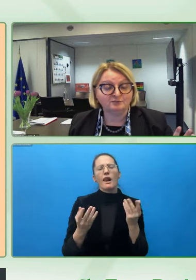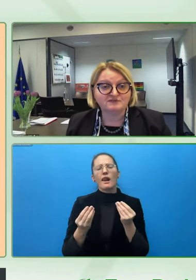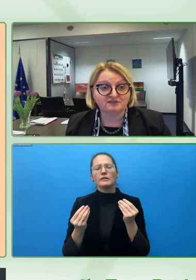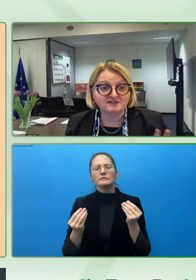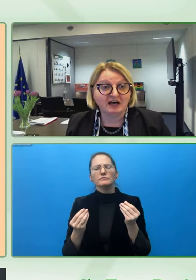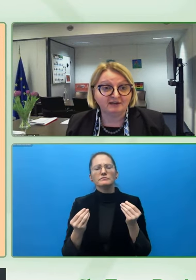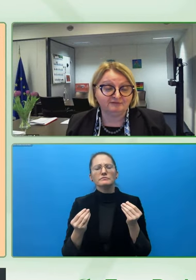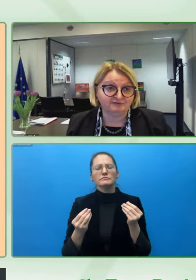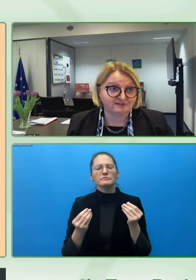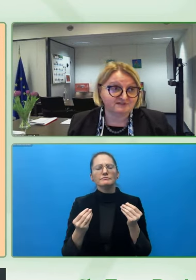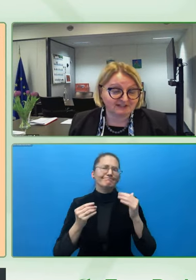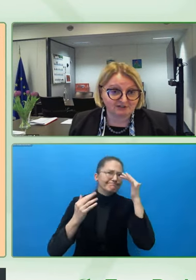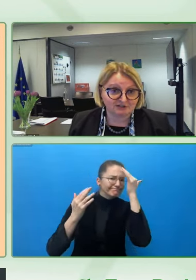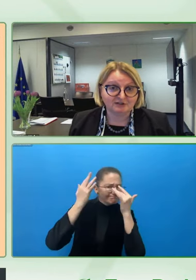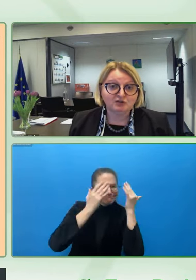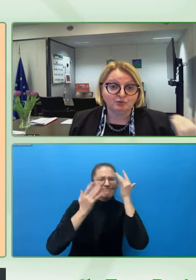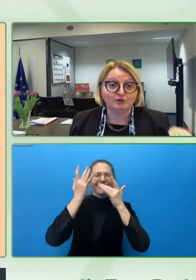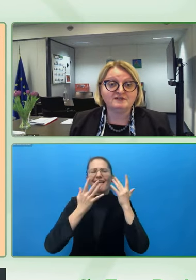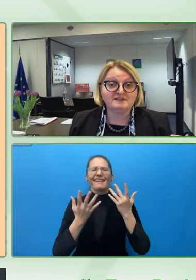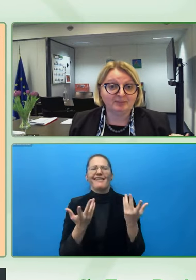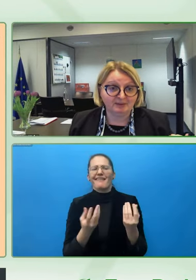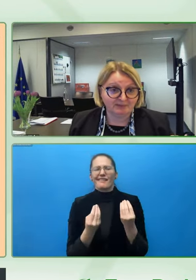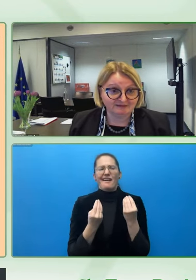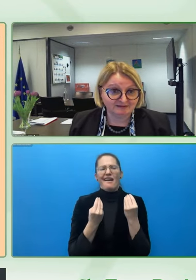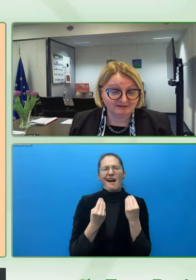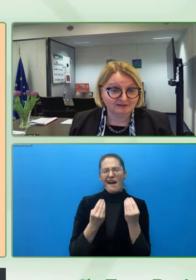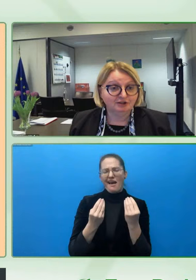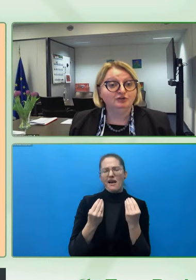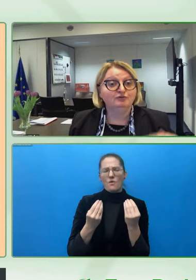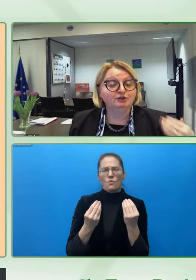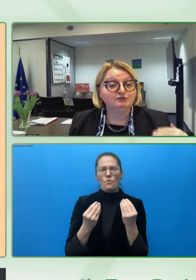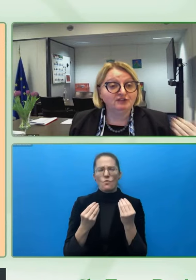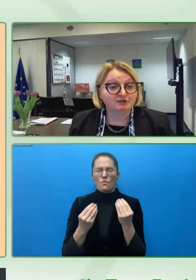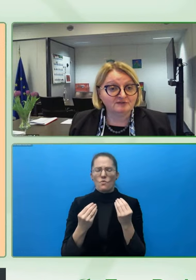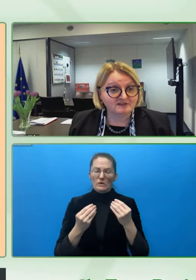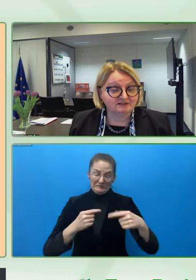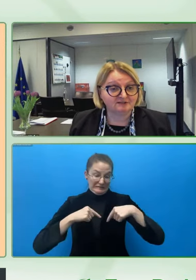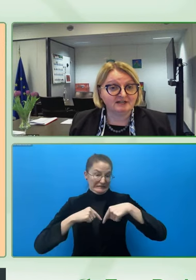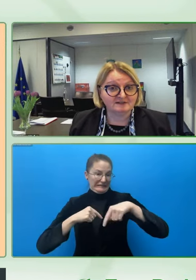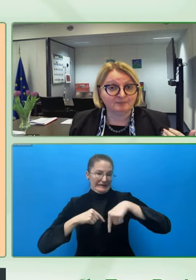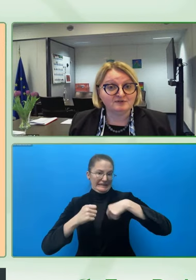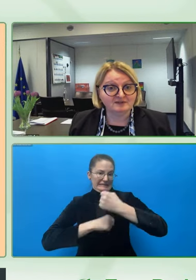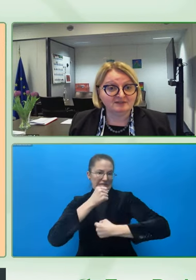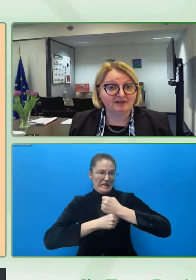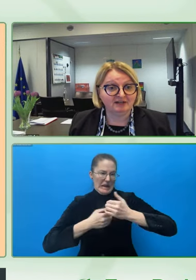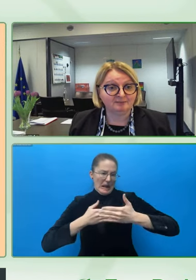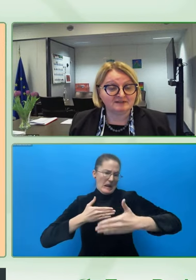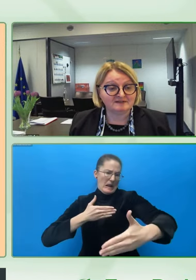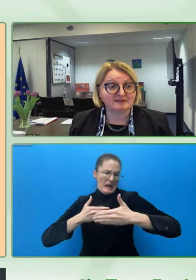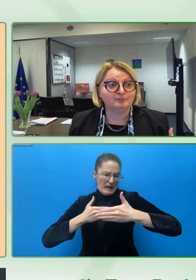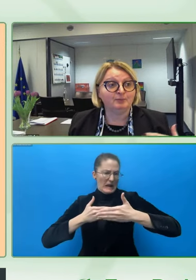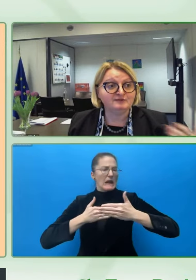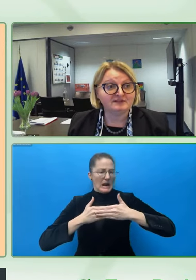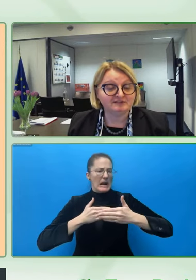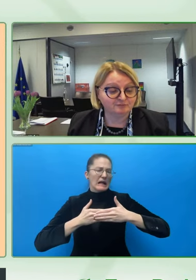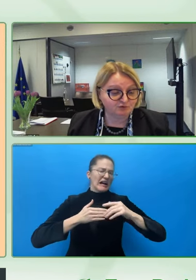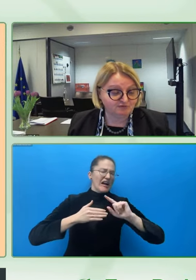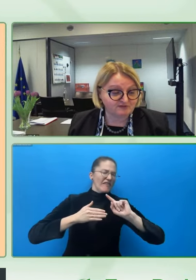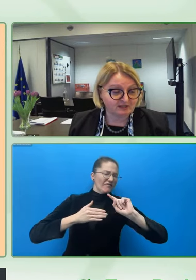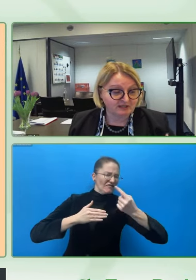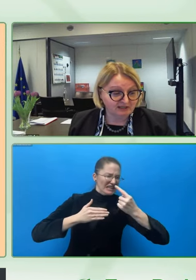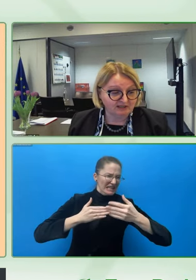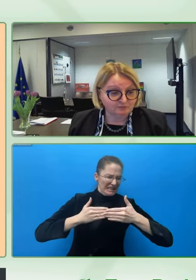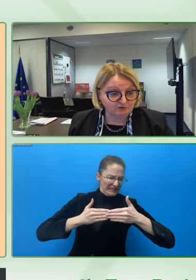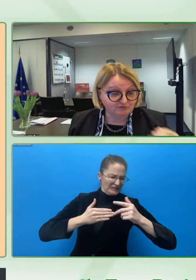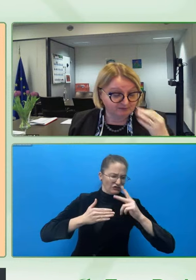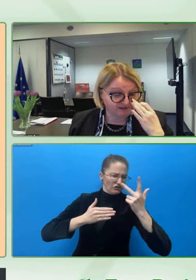or almost first half of the strategy was implemented, what do we consider as a positive elements and positive